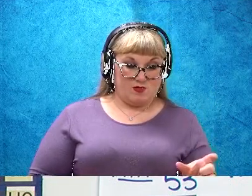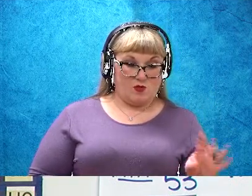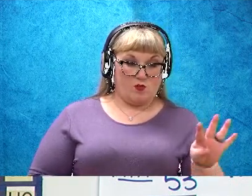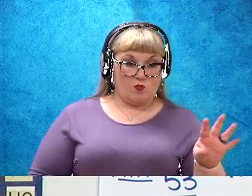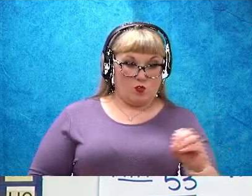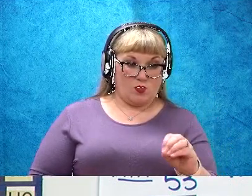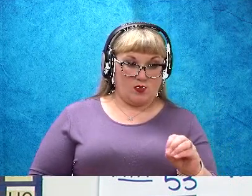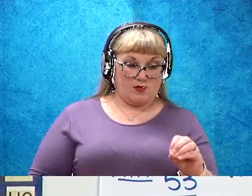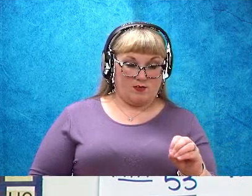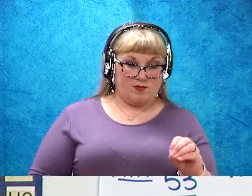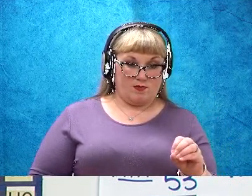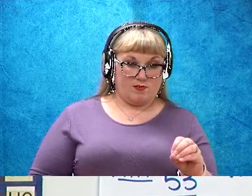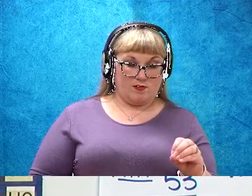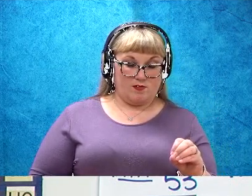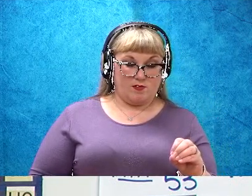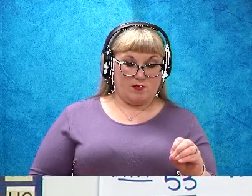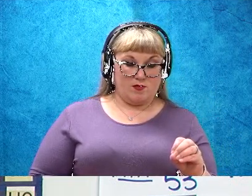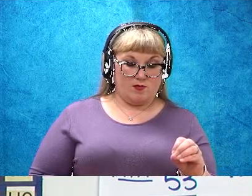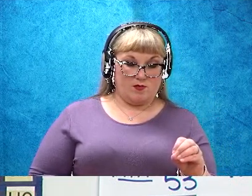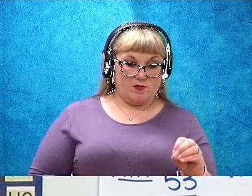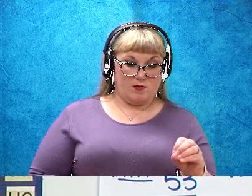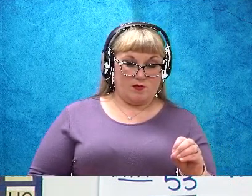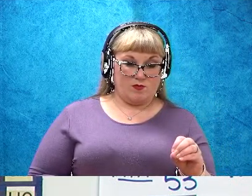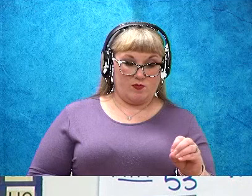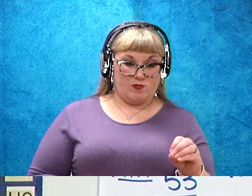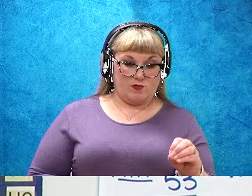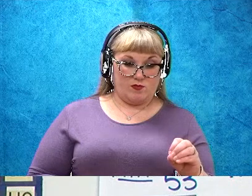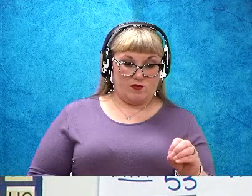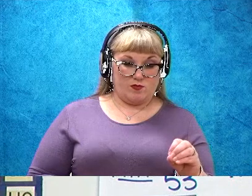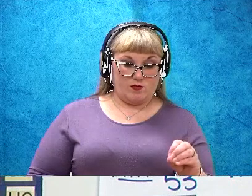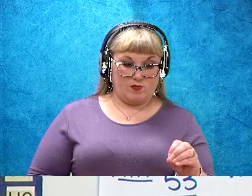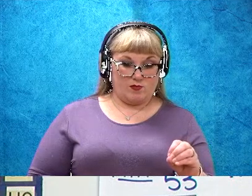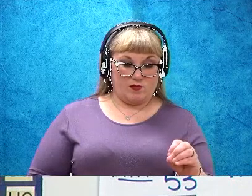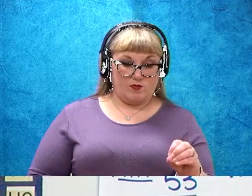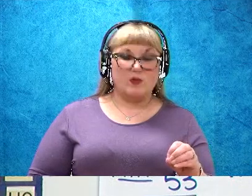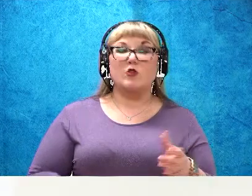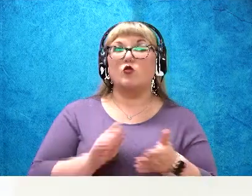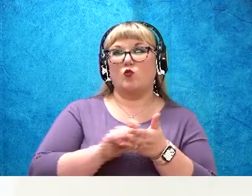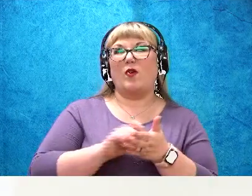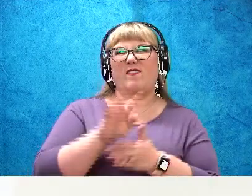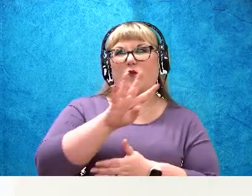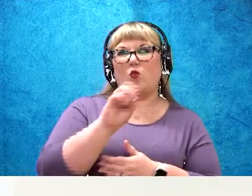Let's write the number 40.